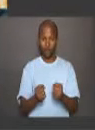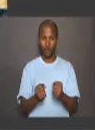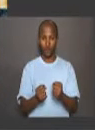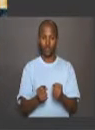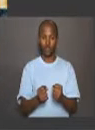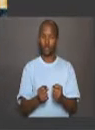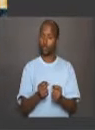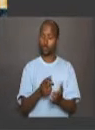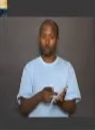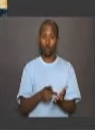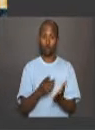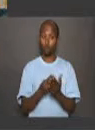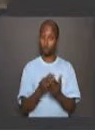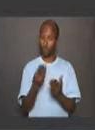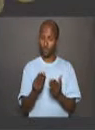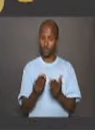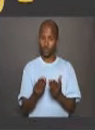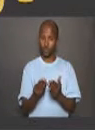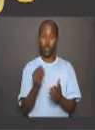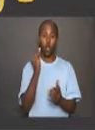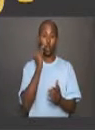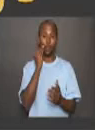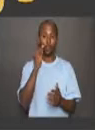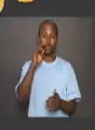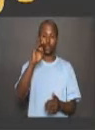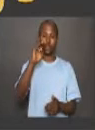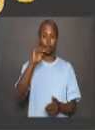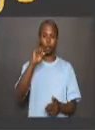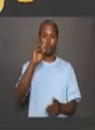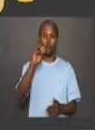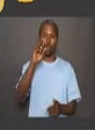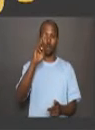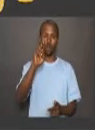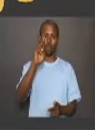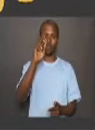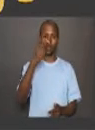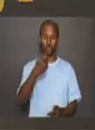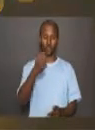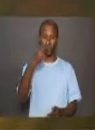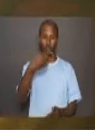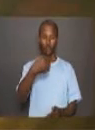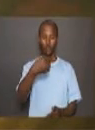to afford a home is by taking out a mortgage.